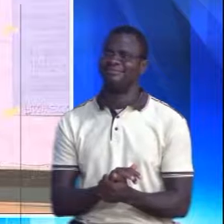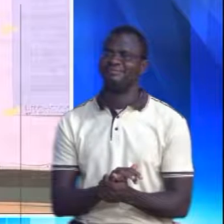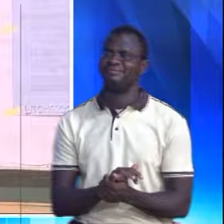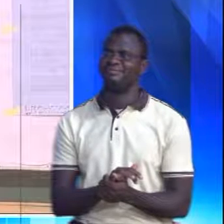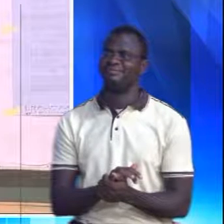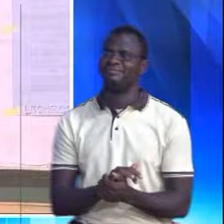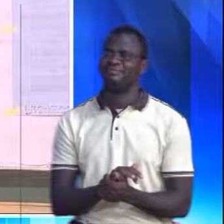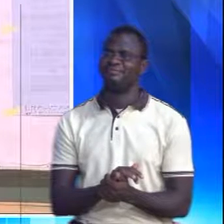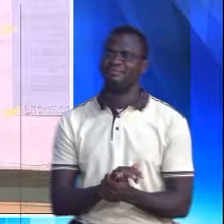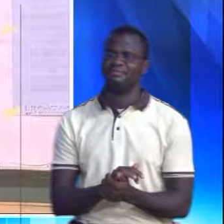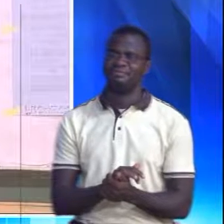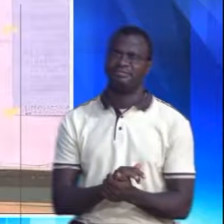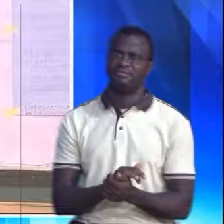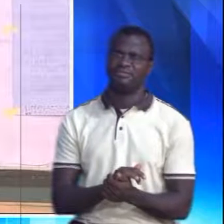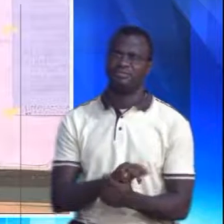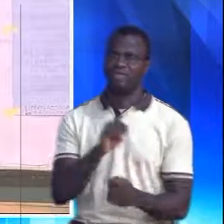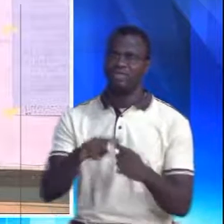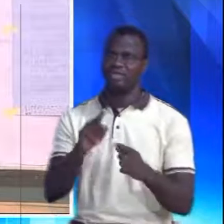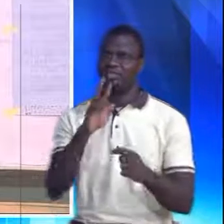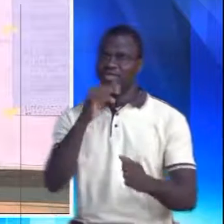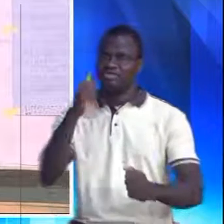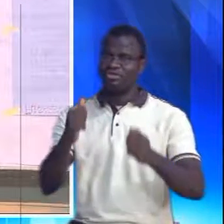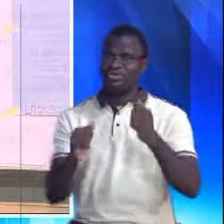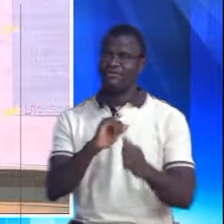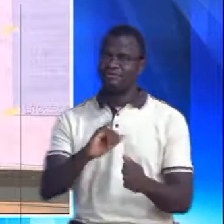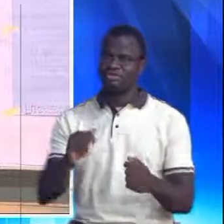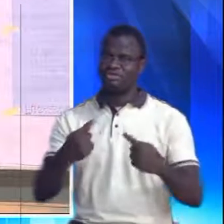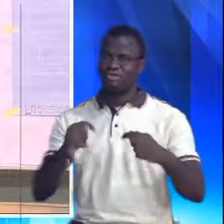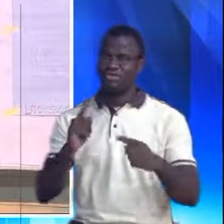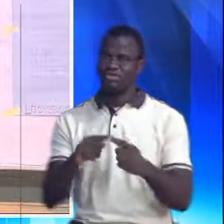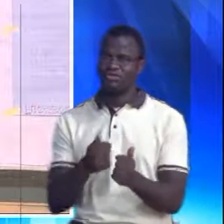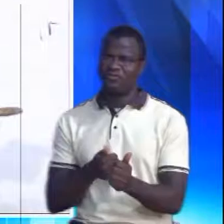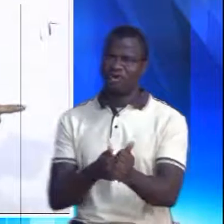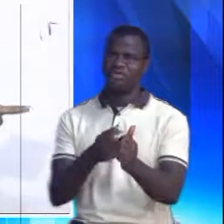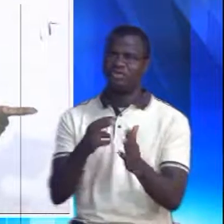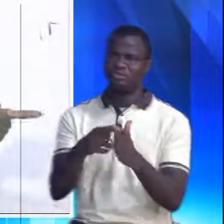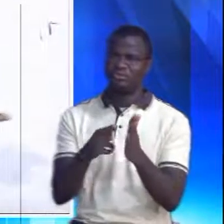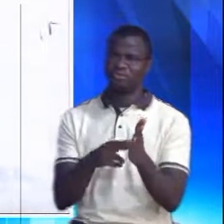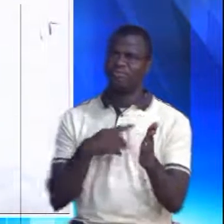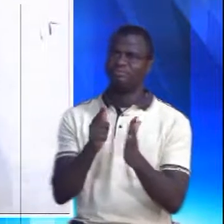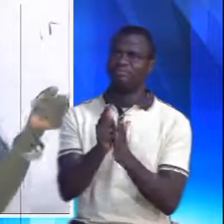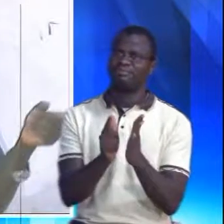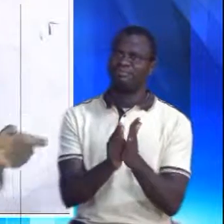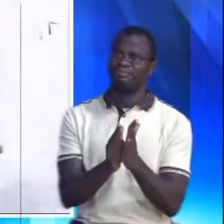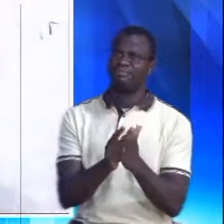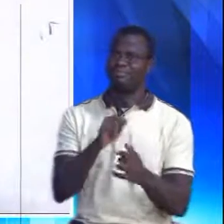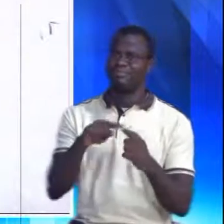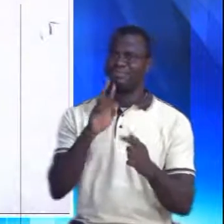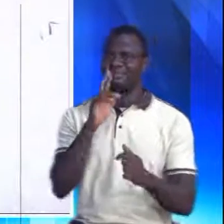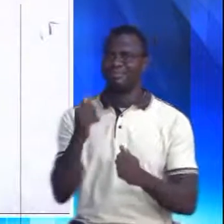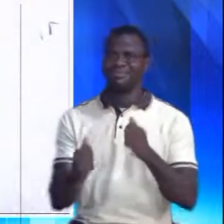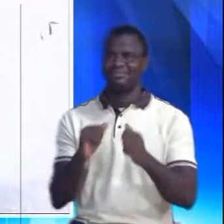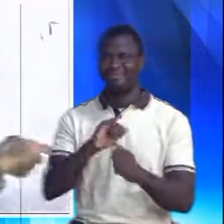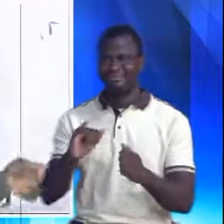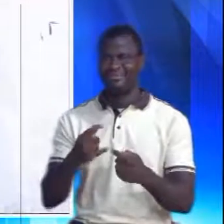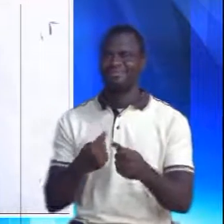bicyclists. By the time you are doing that, you can hit another person. Or a little child is crossing the road